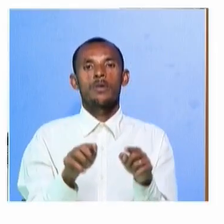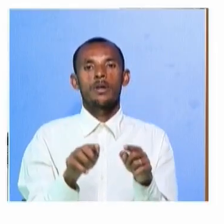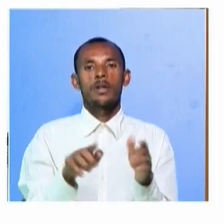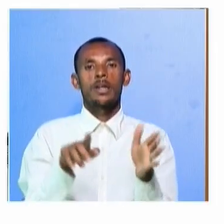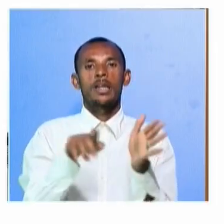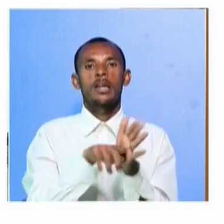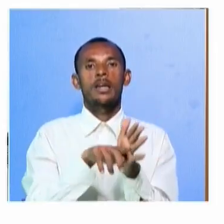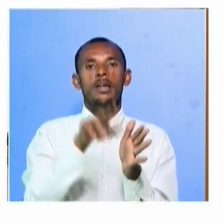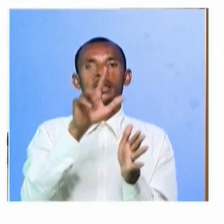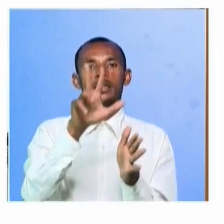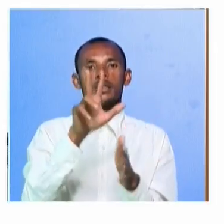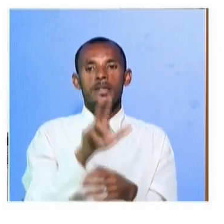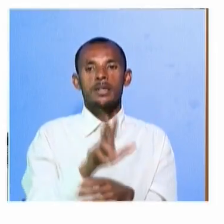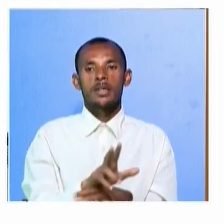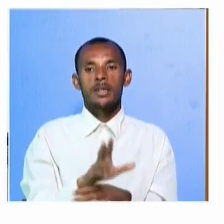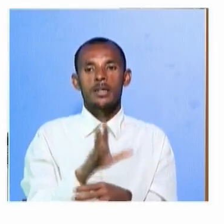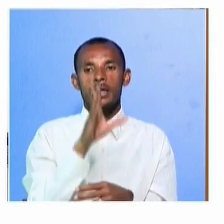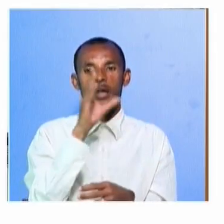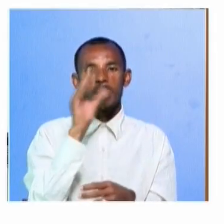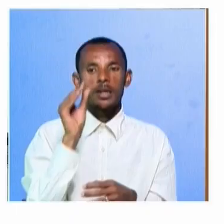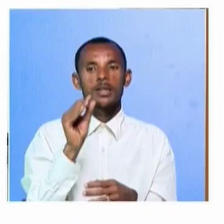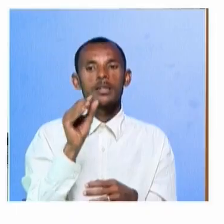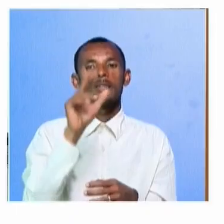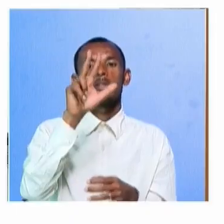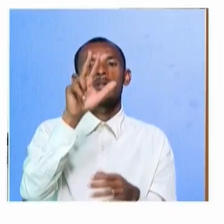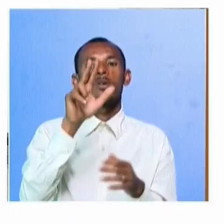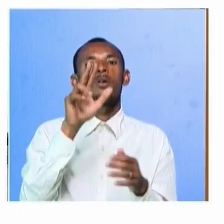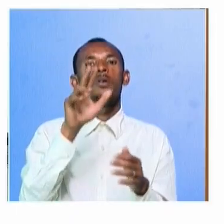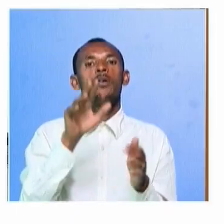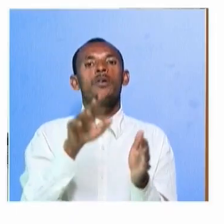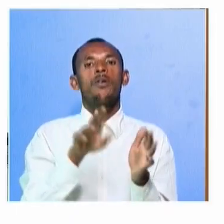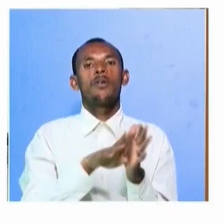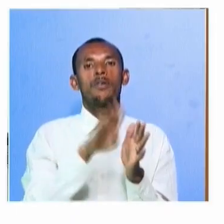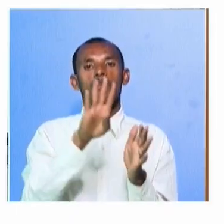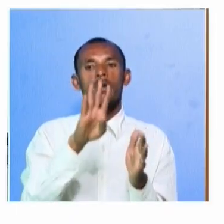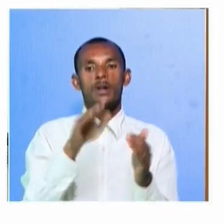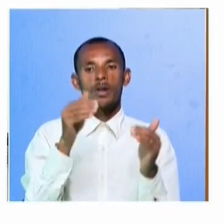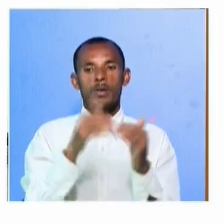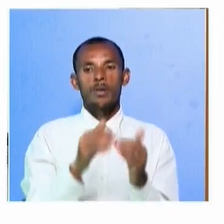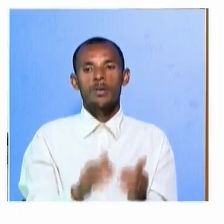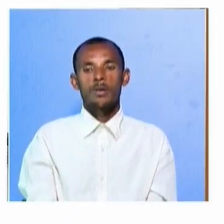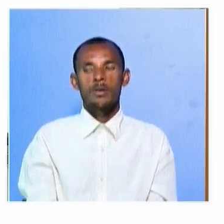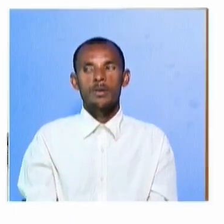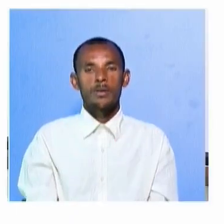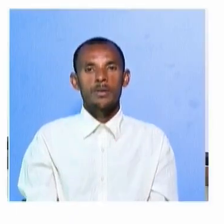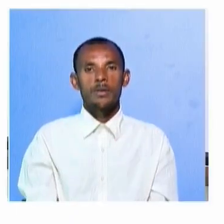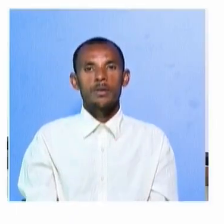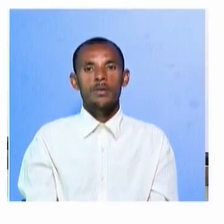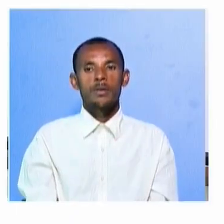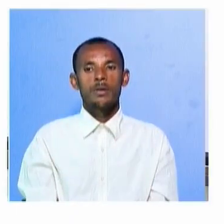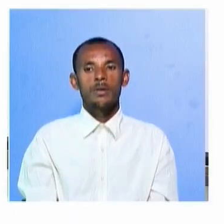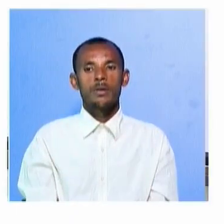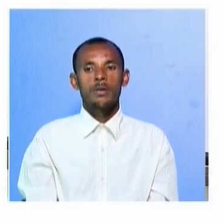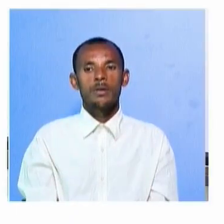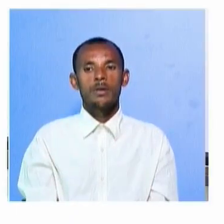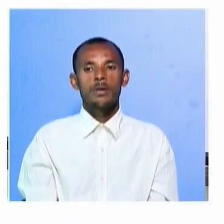minus 3 and 3 over 4 is equal to